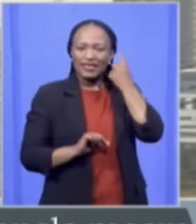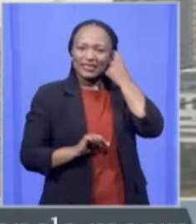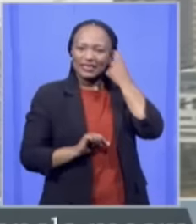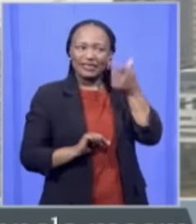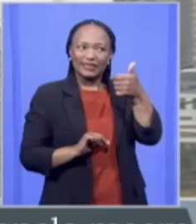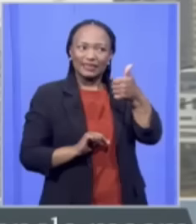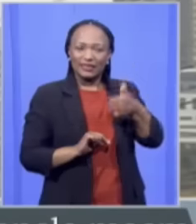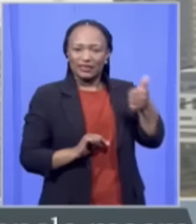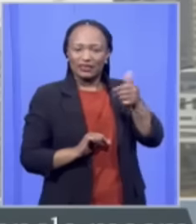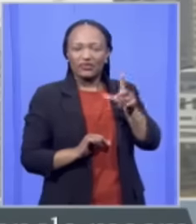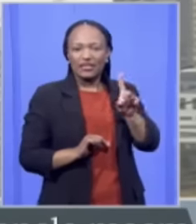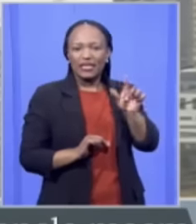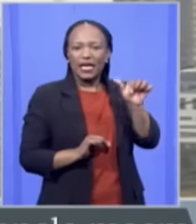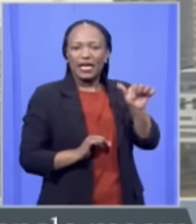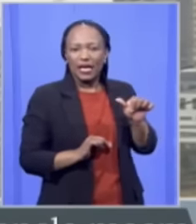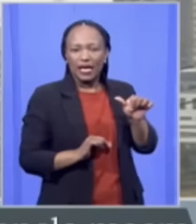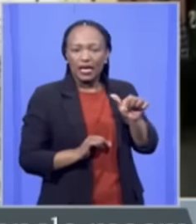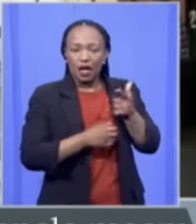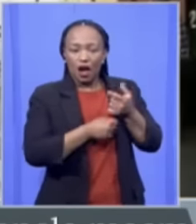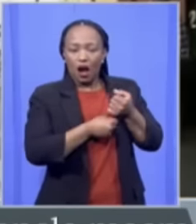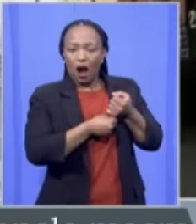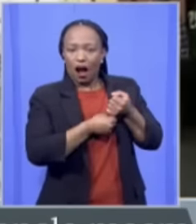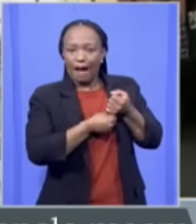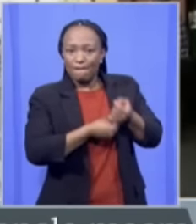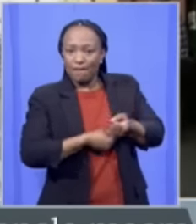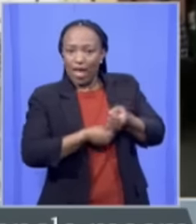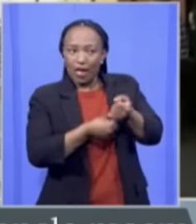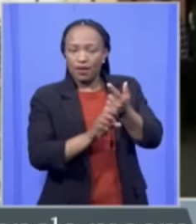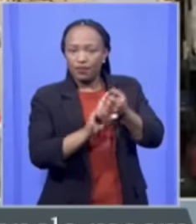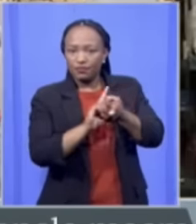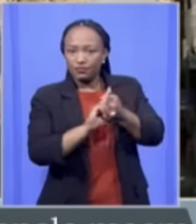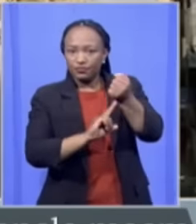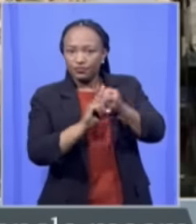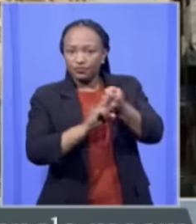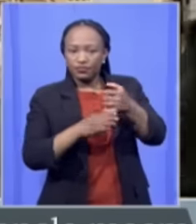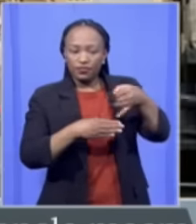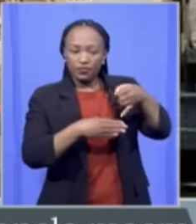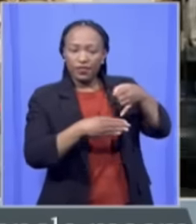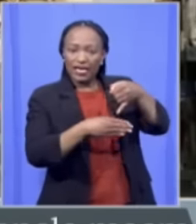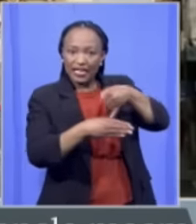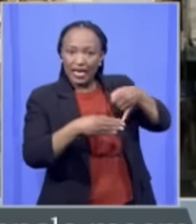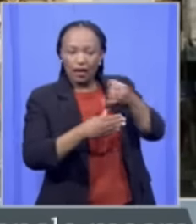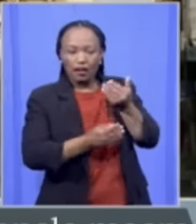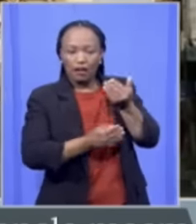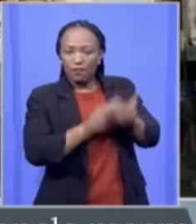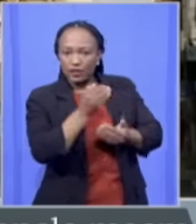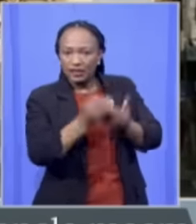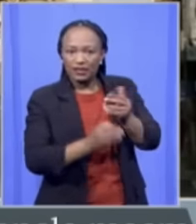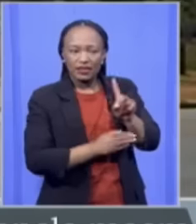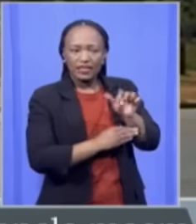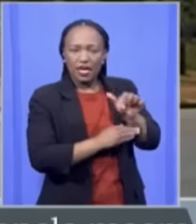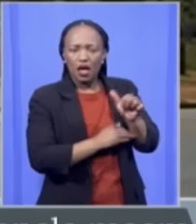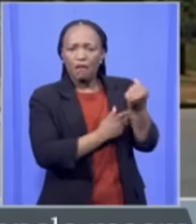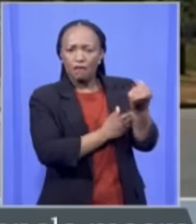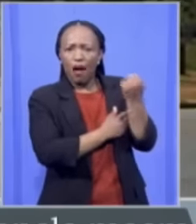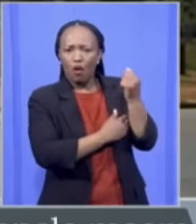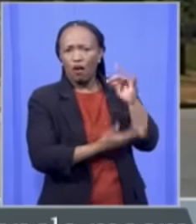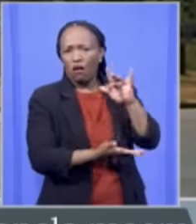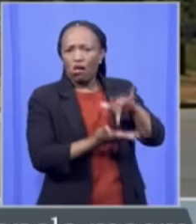of the DA. So the campaigning she has been doing also undermines the internal processes of the DA because of her powerful position. When she goes